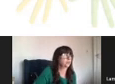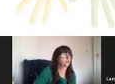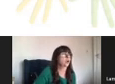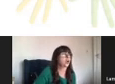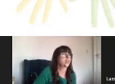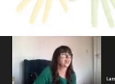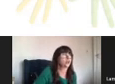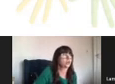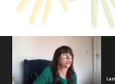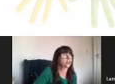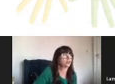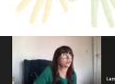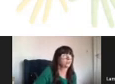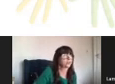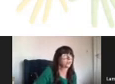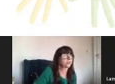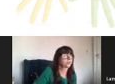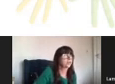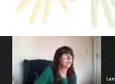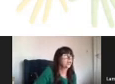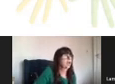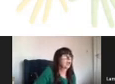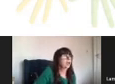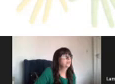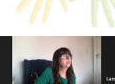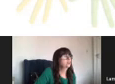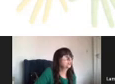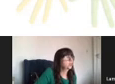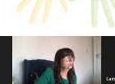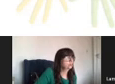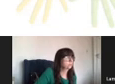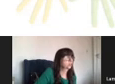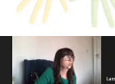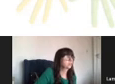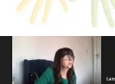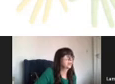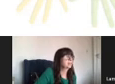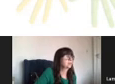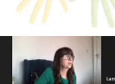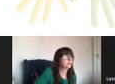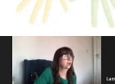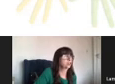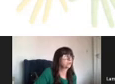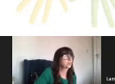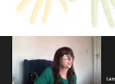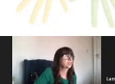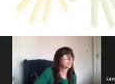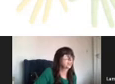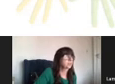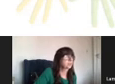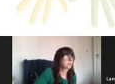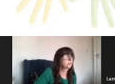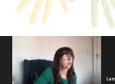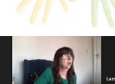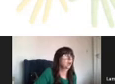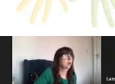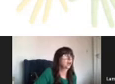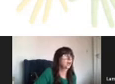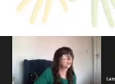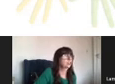groups, for example, or other language groups. And there is also a cultural model, and some academics argue that